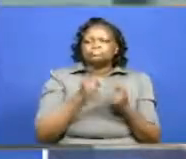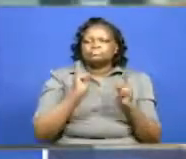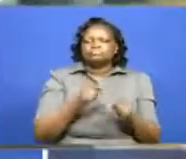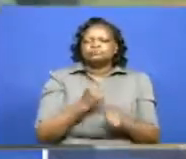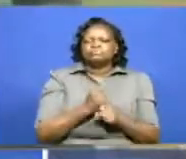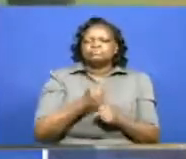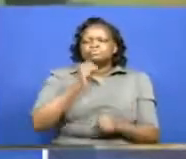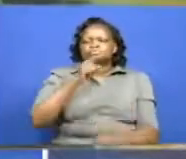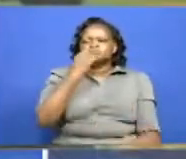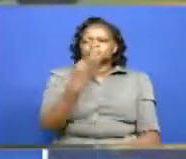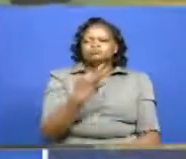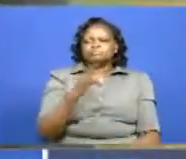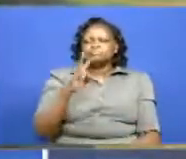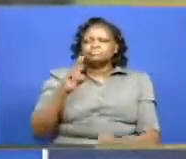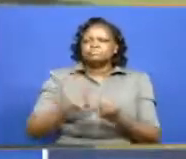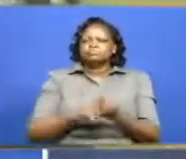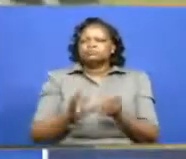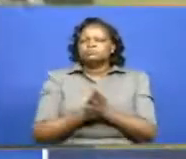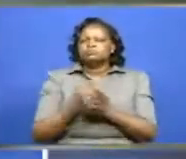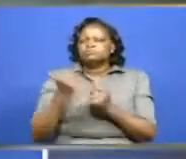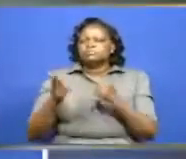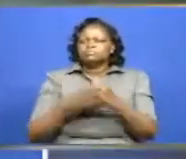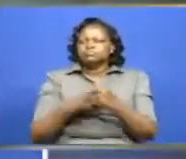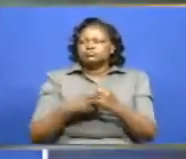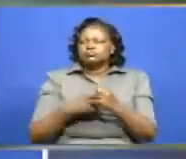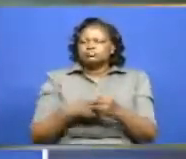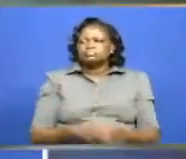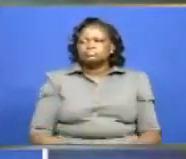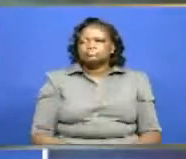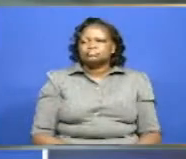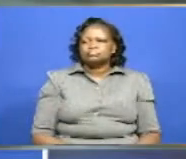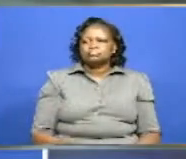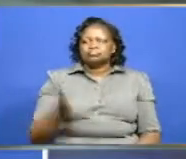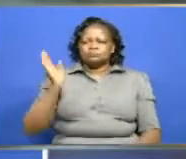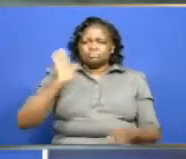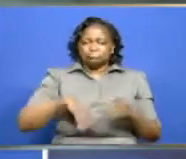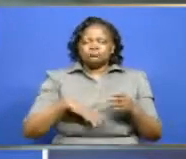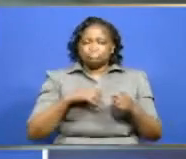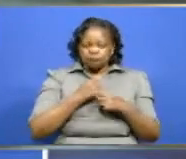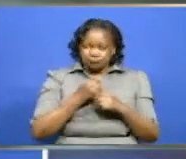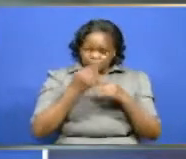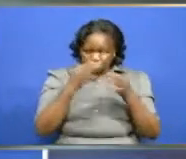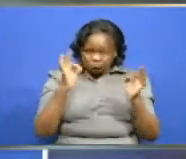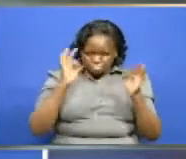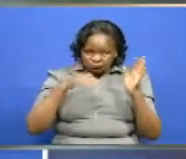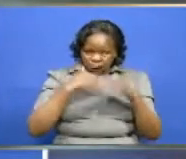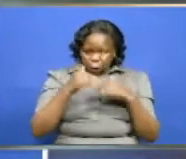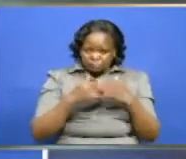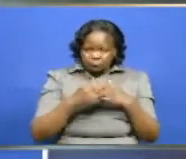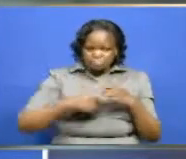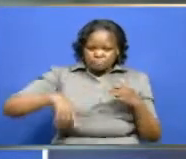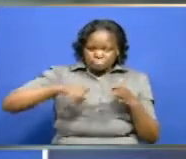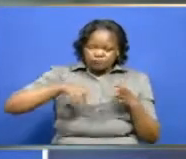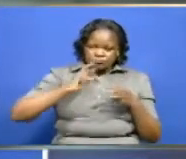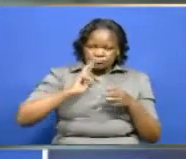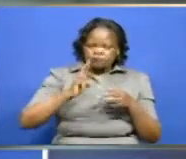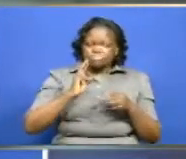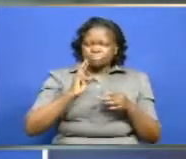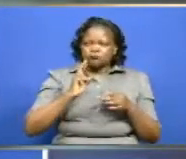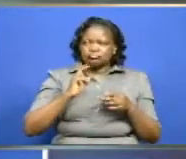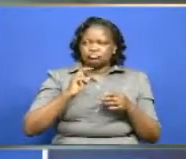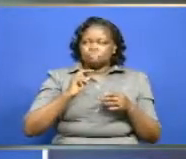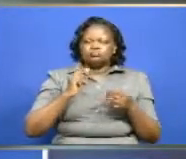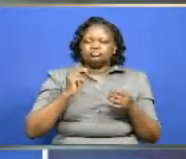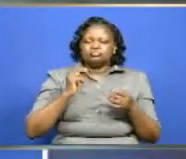March 26th and 27th at the same venue. Instead of making it free for all, we are going to